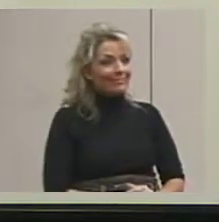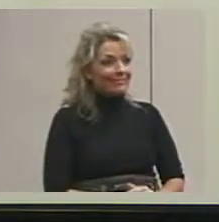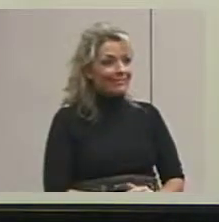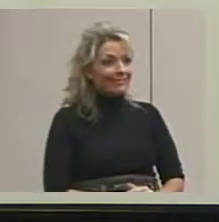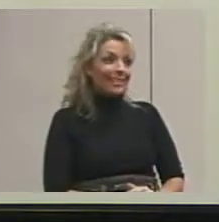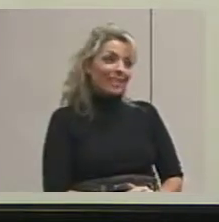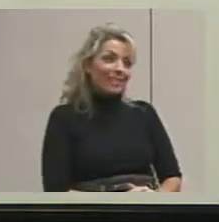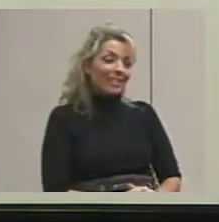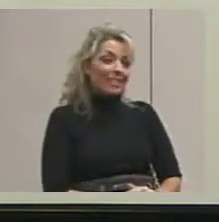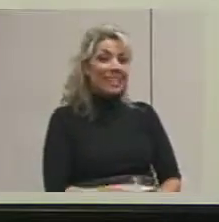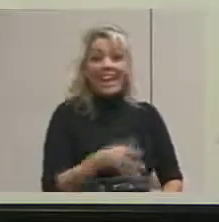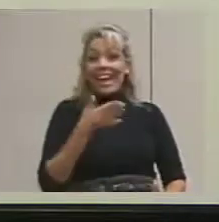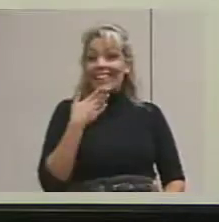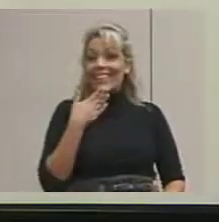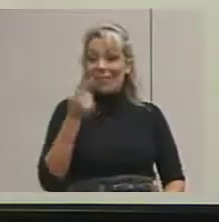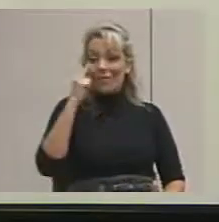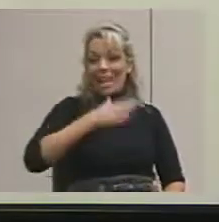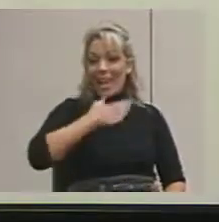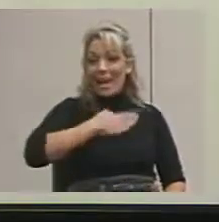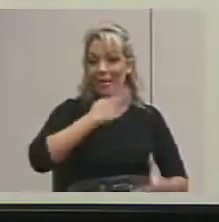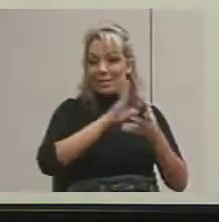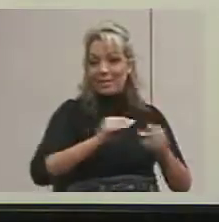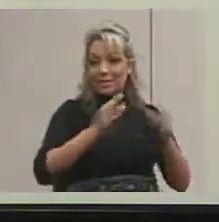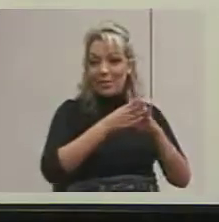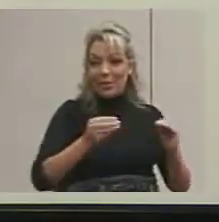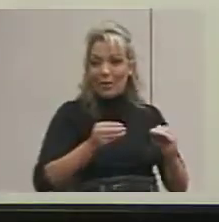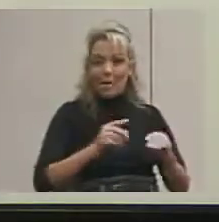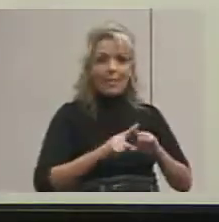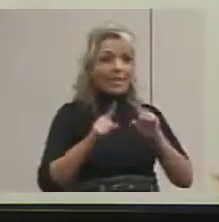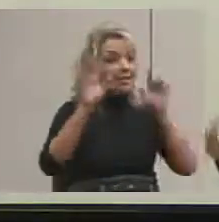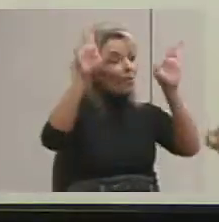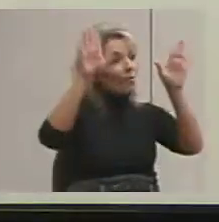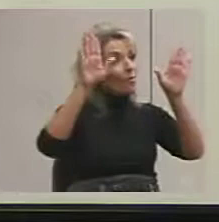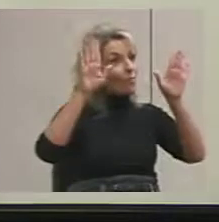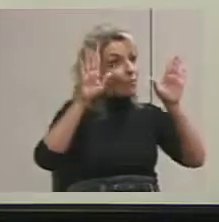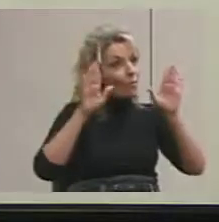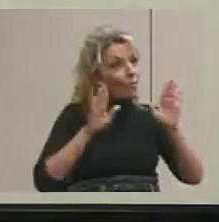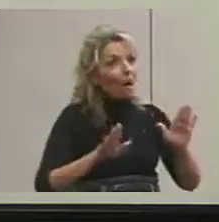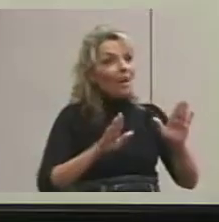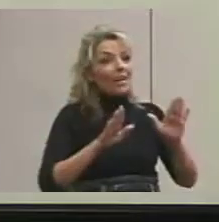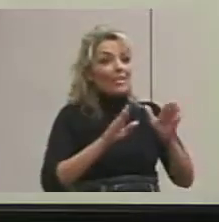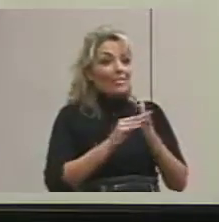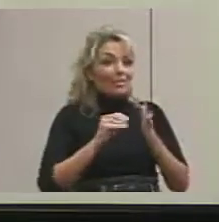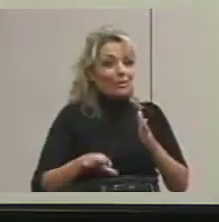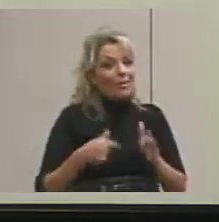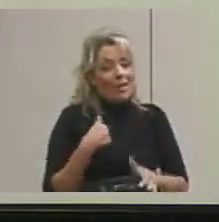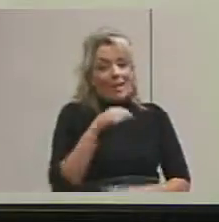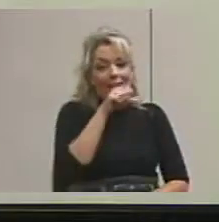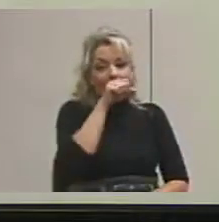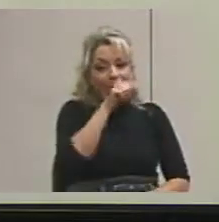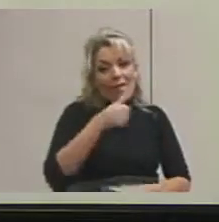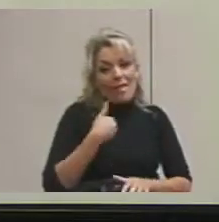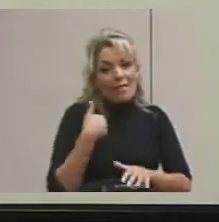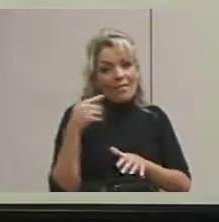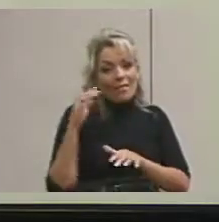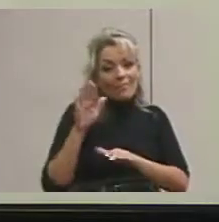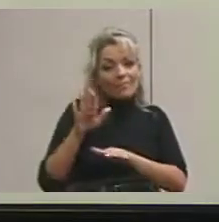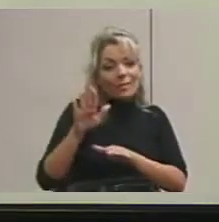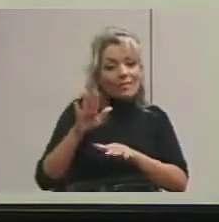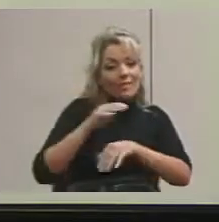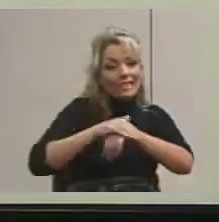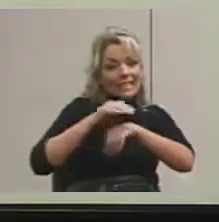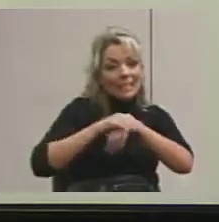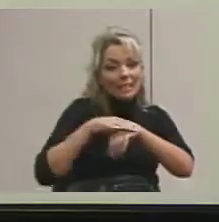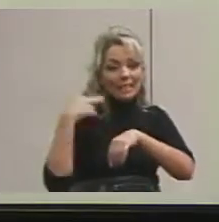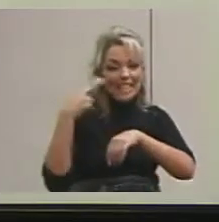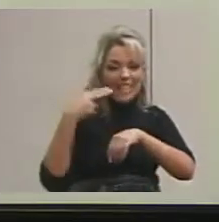Well, thanks for that happy story. Yeah. But he's a great student. I love having him in English and the history. He's a history,